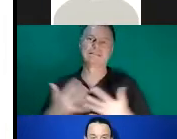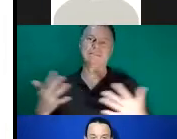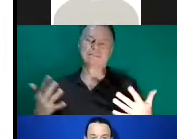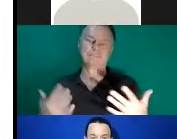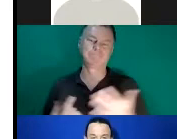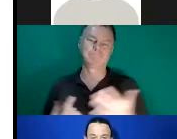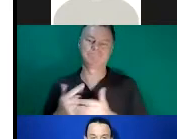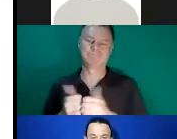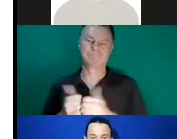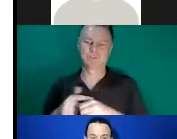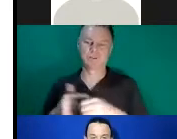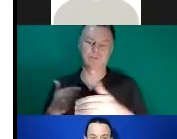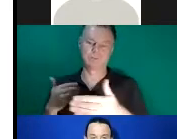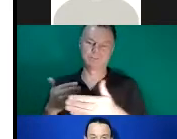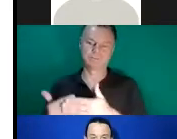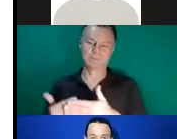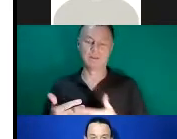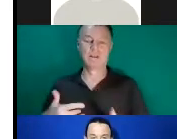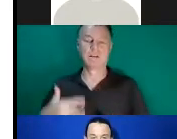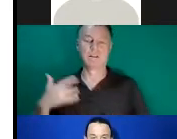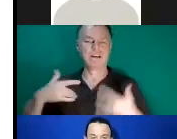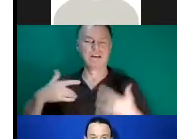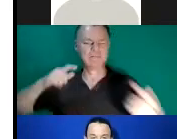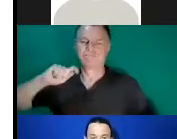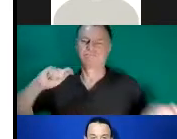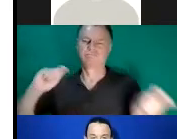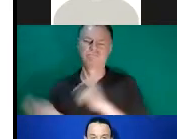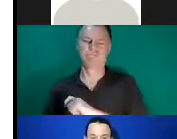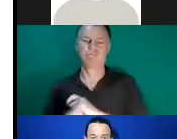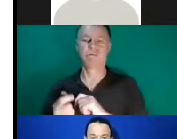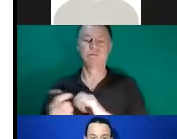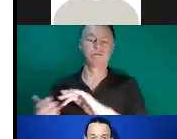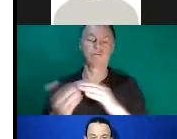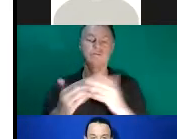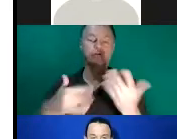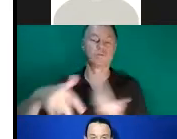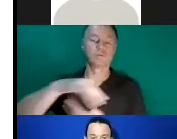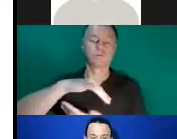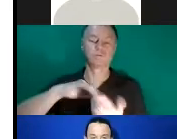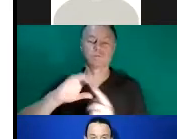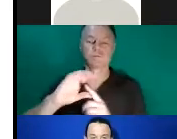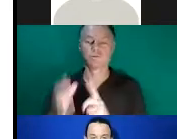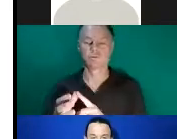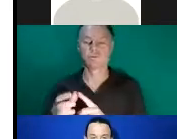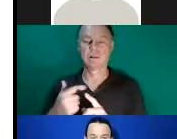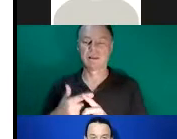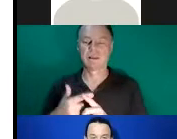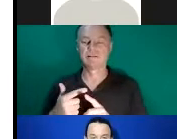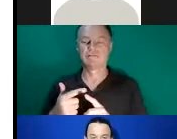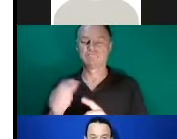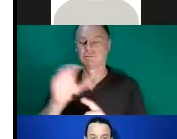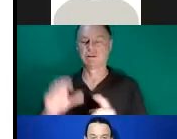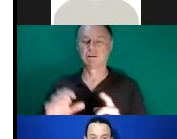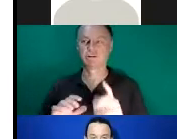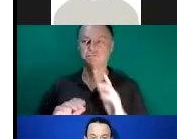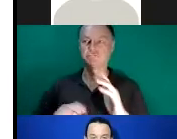period and completely transformed the social, cultural, and physical fabric of